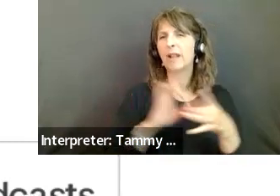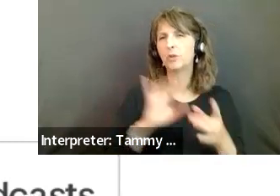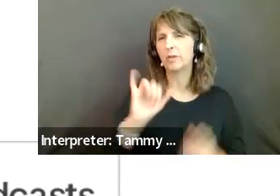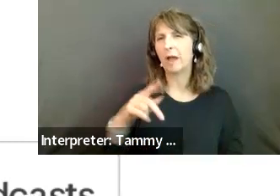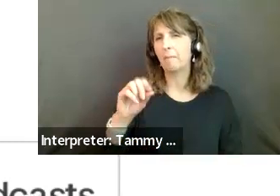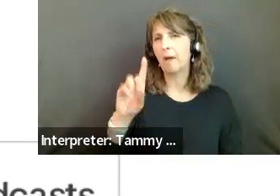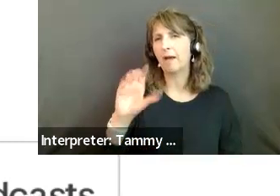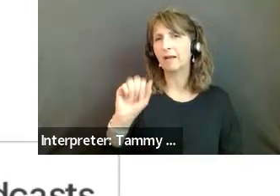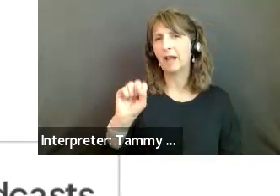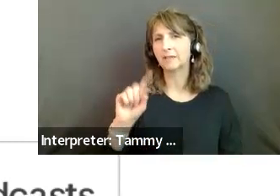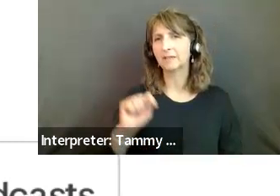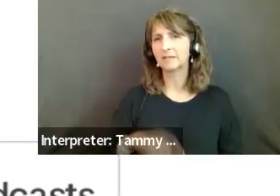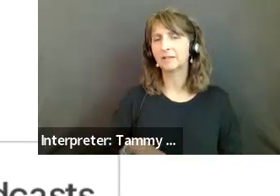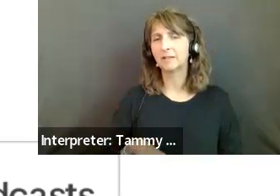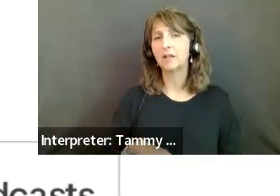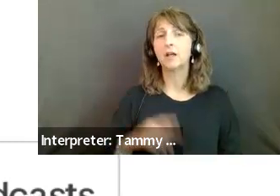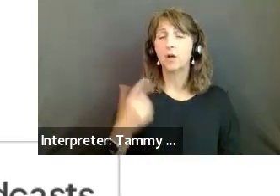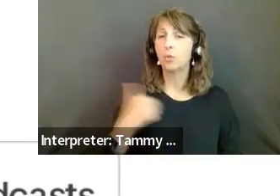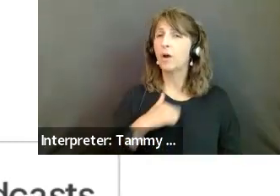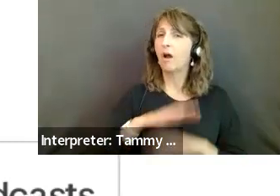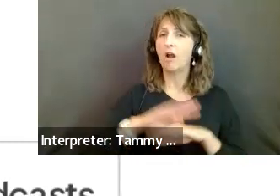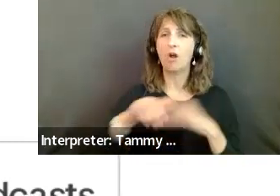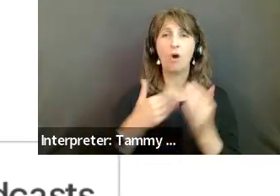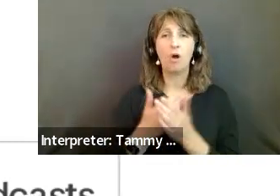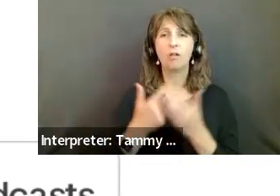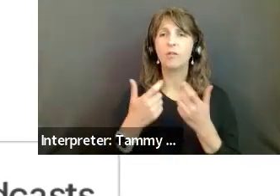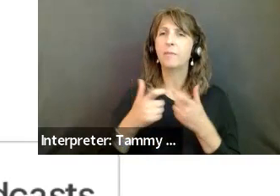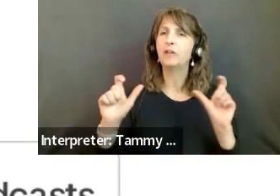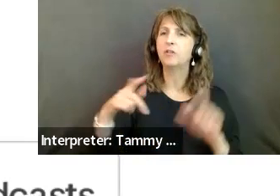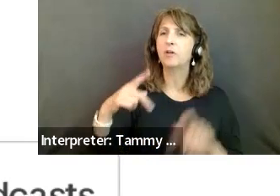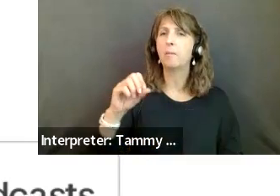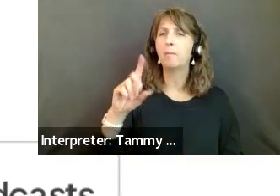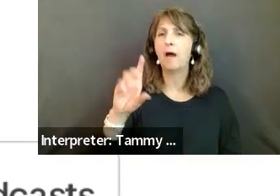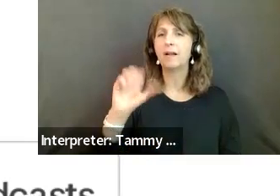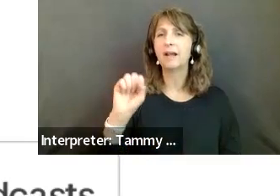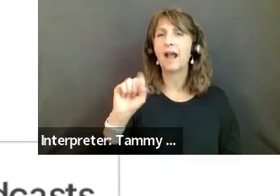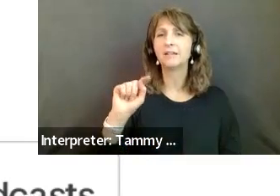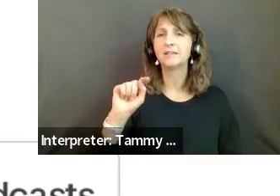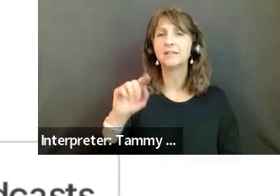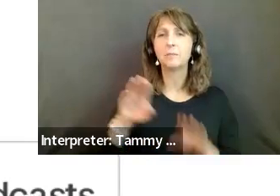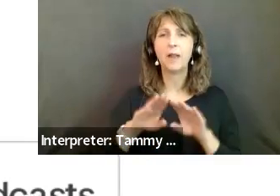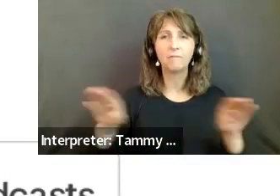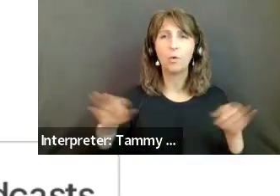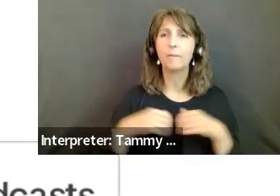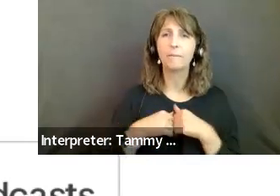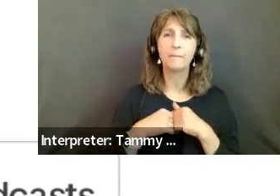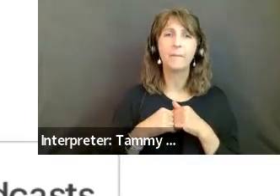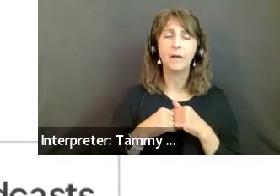major podcast platforms. And so we're really excited about